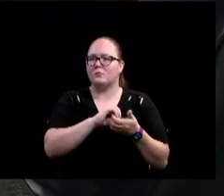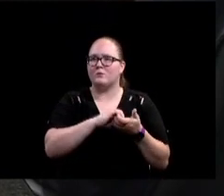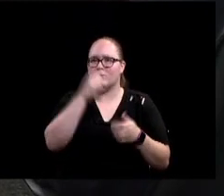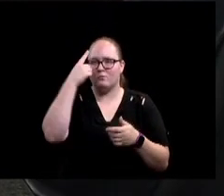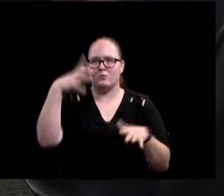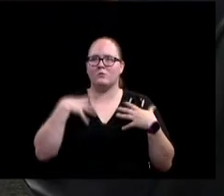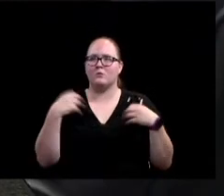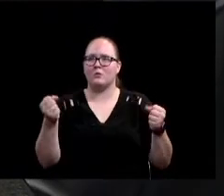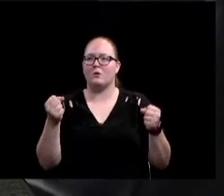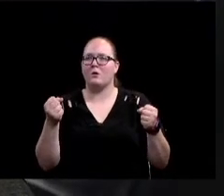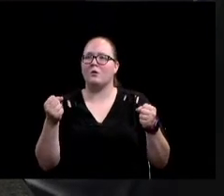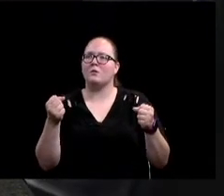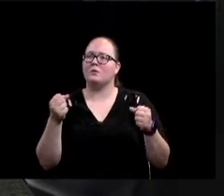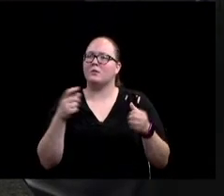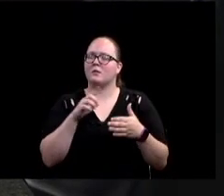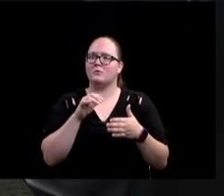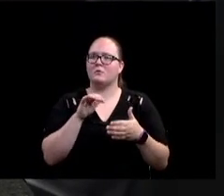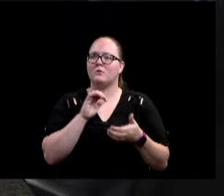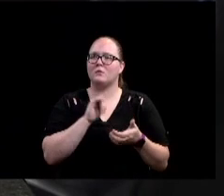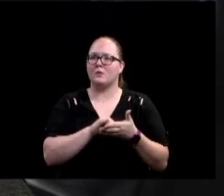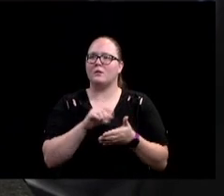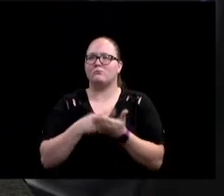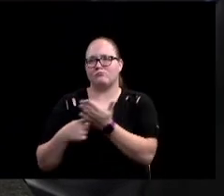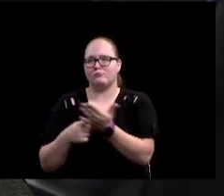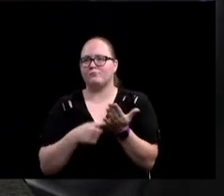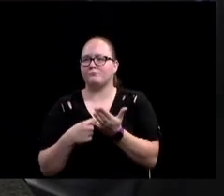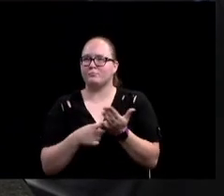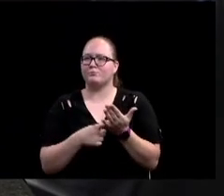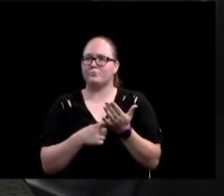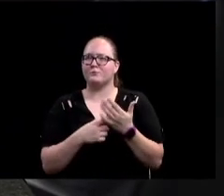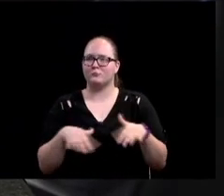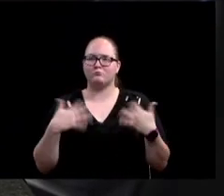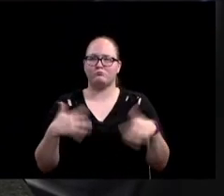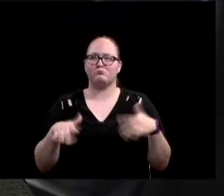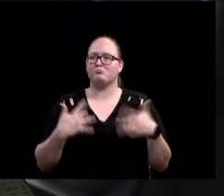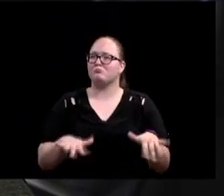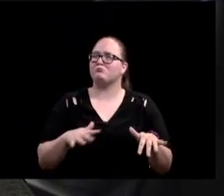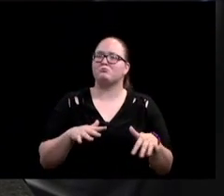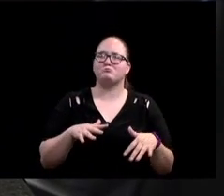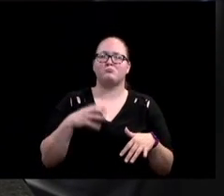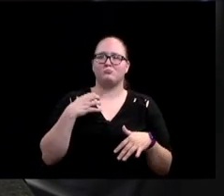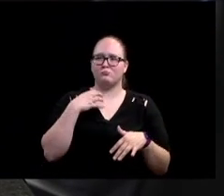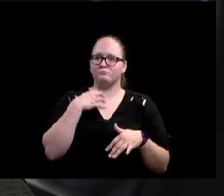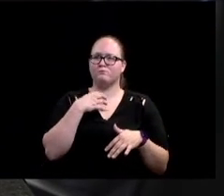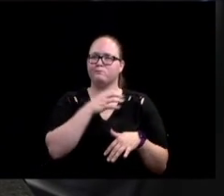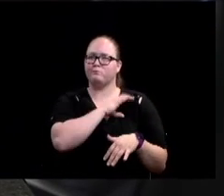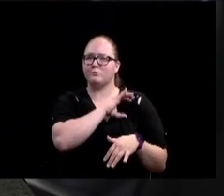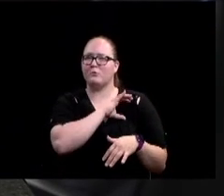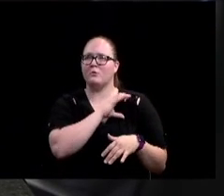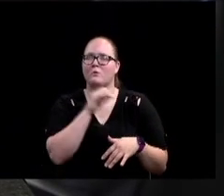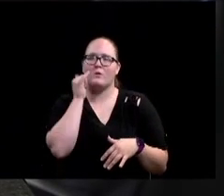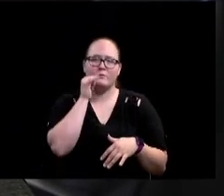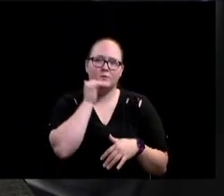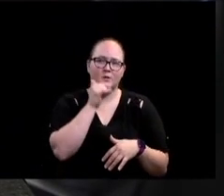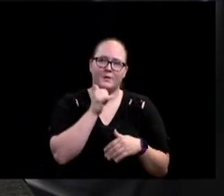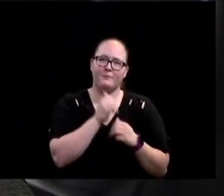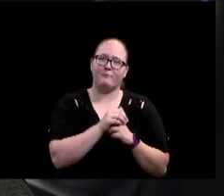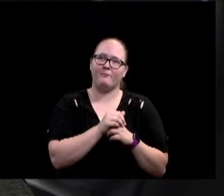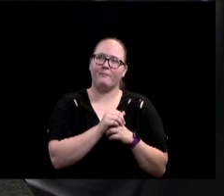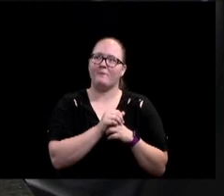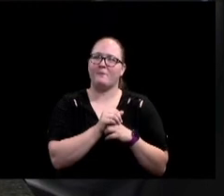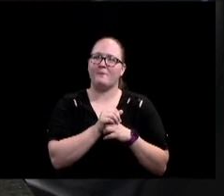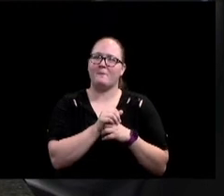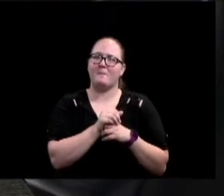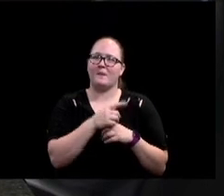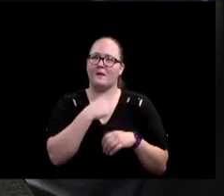certainly continues to be a challenge for our officers on a daily basis. And I believe it's an opportunity for us